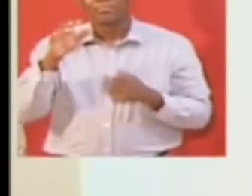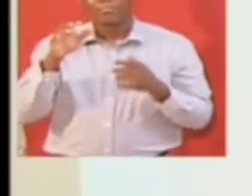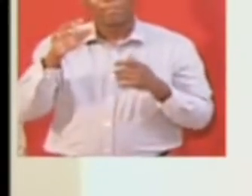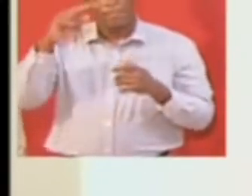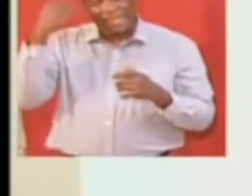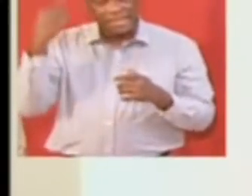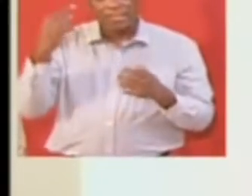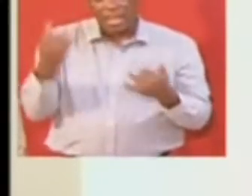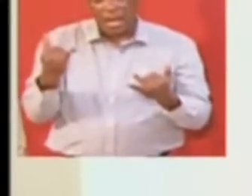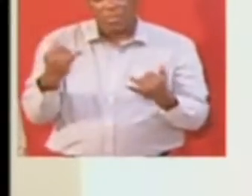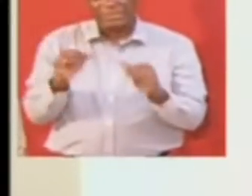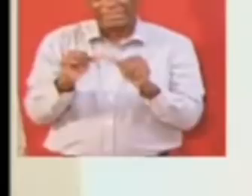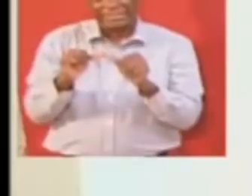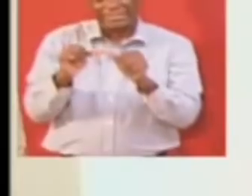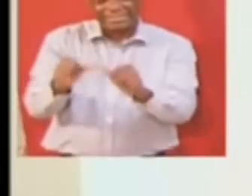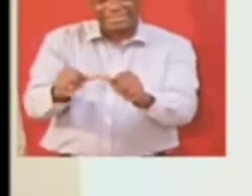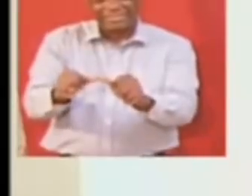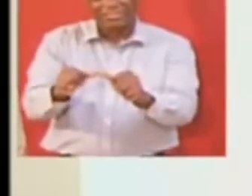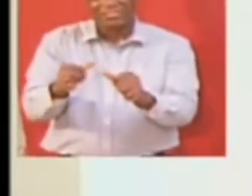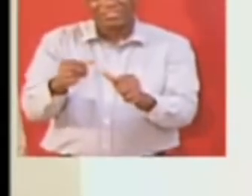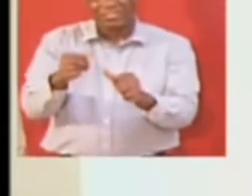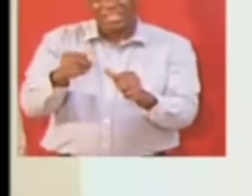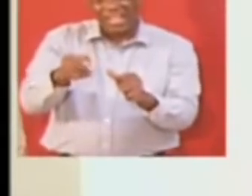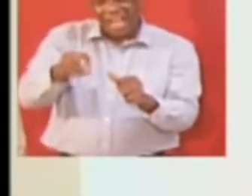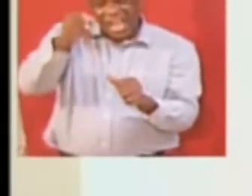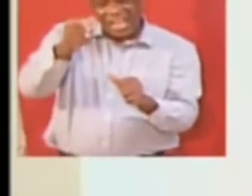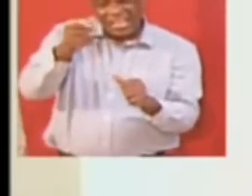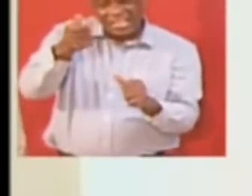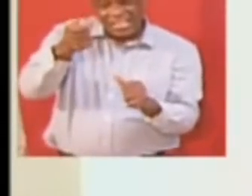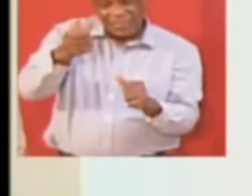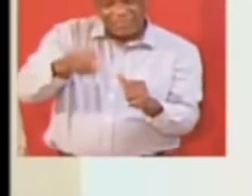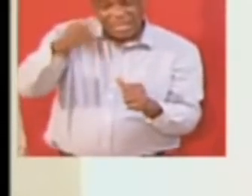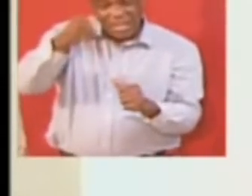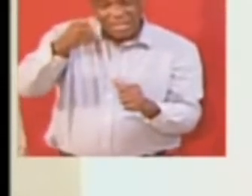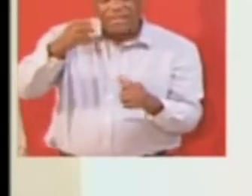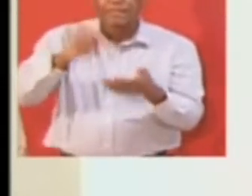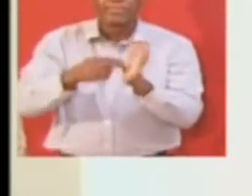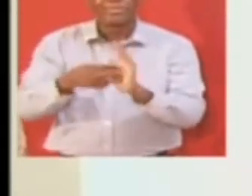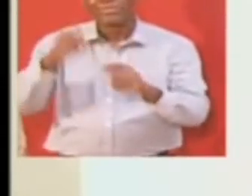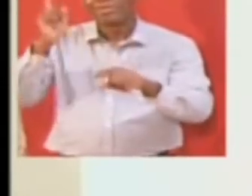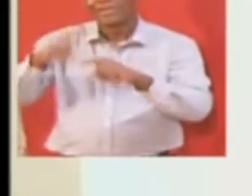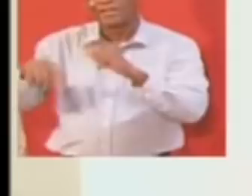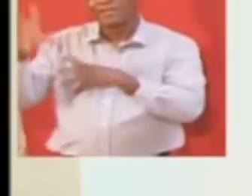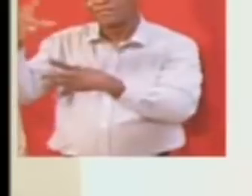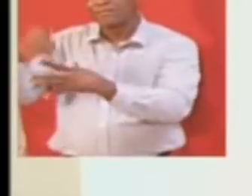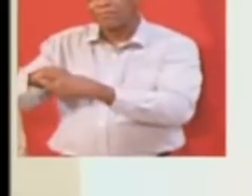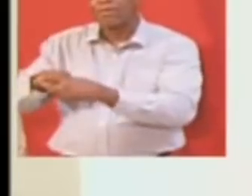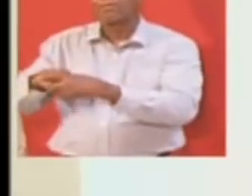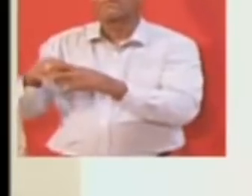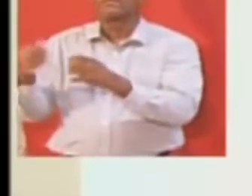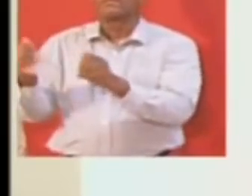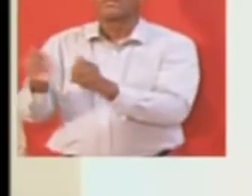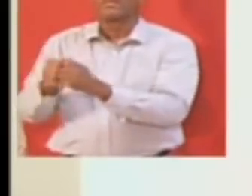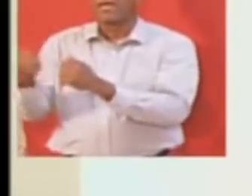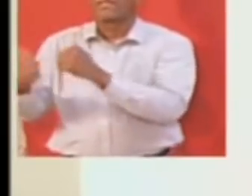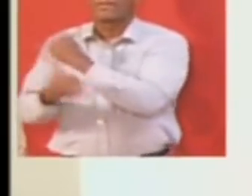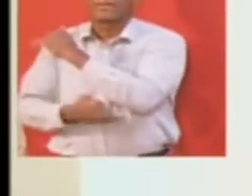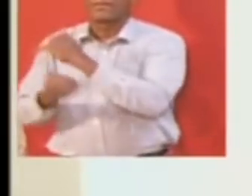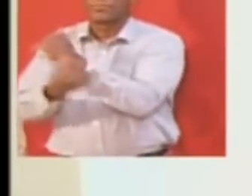have set that as our target to get there, to be able to participate, because that participation has serious